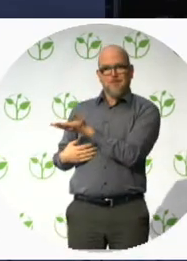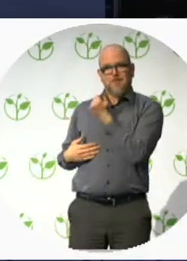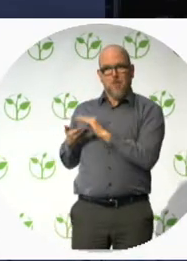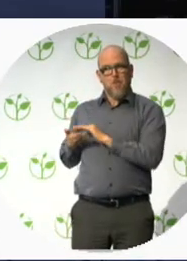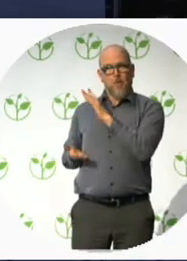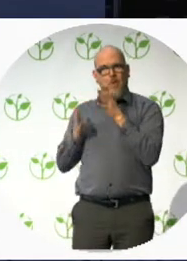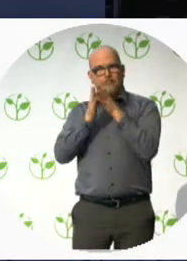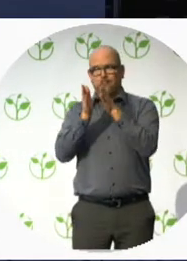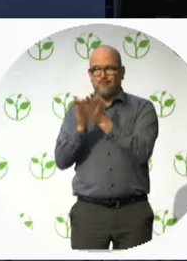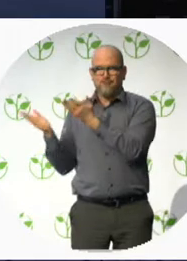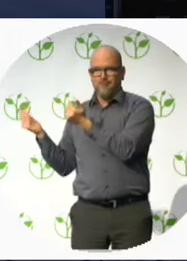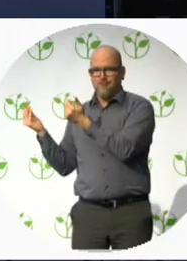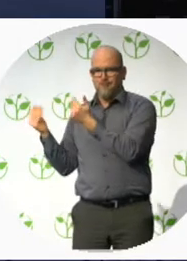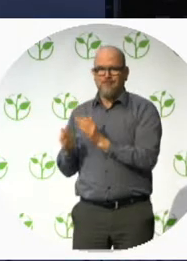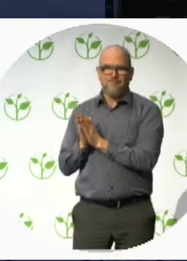Corinne.